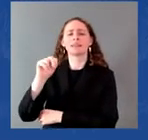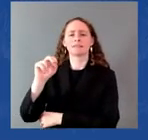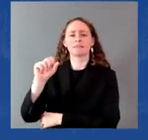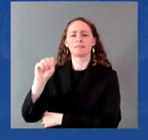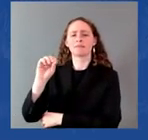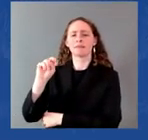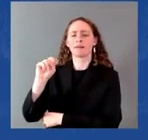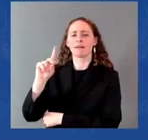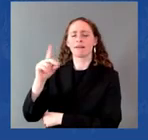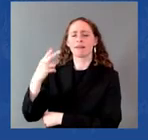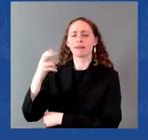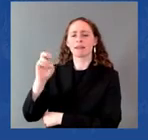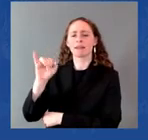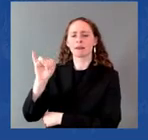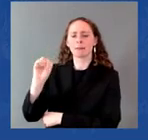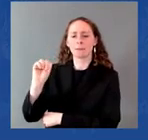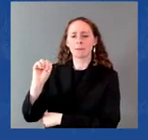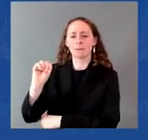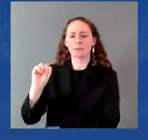one